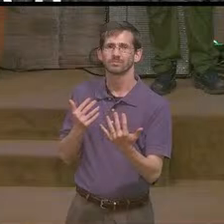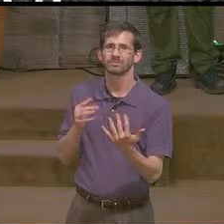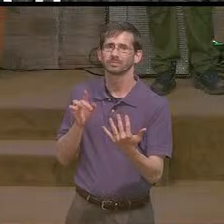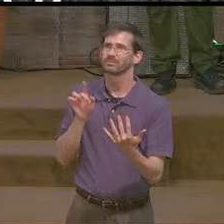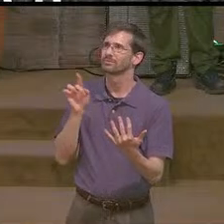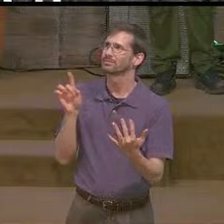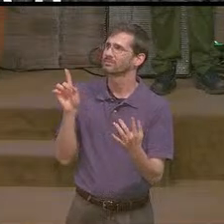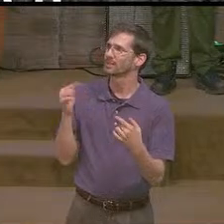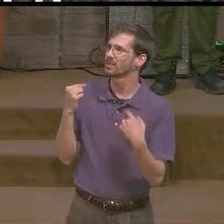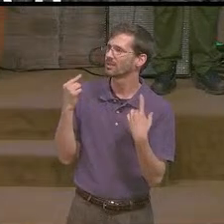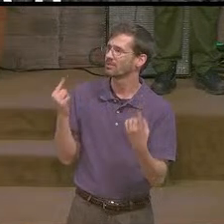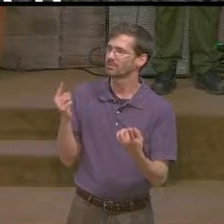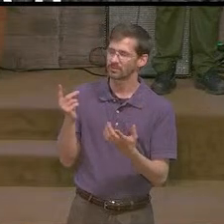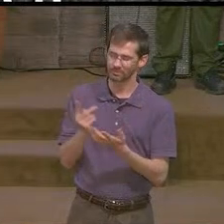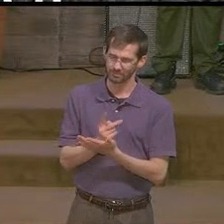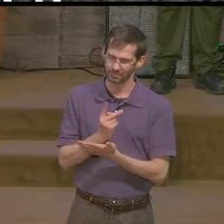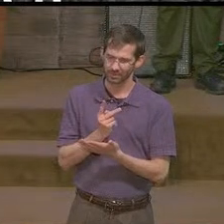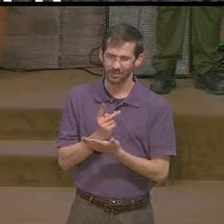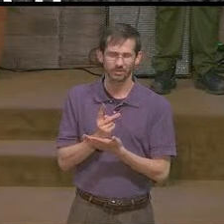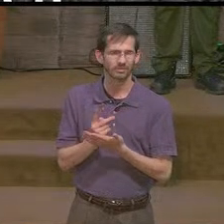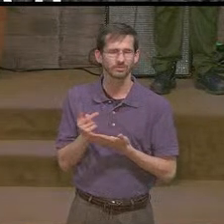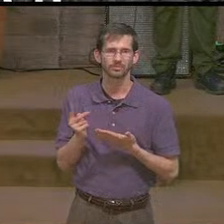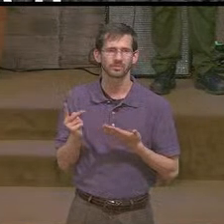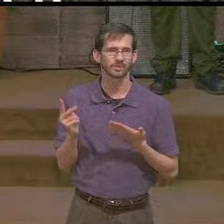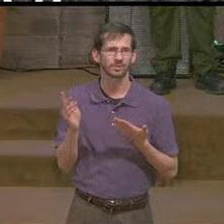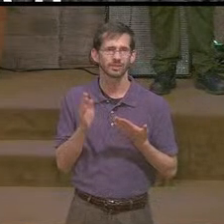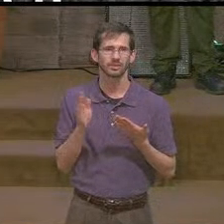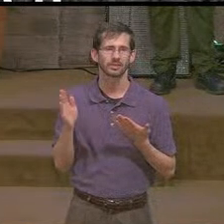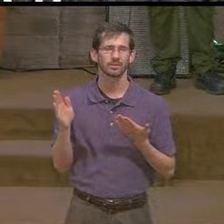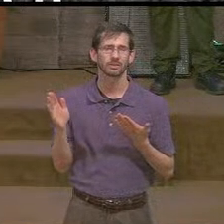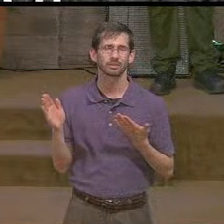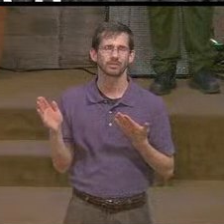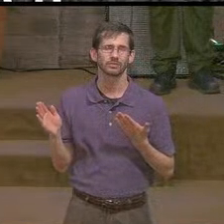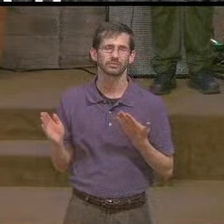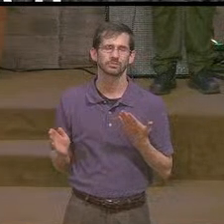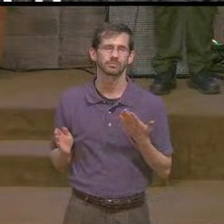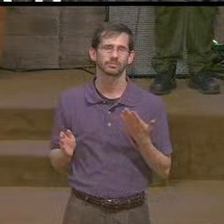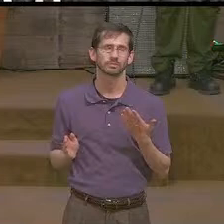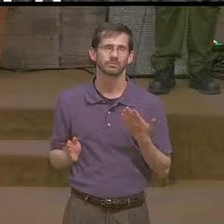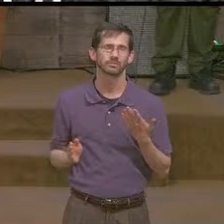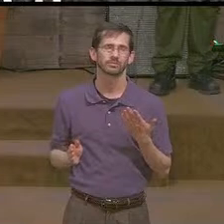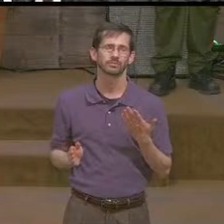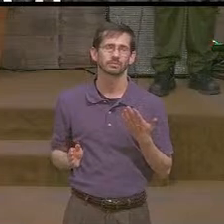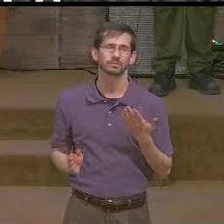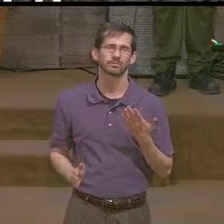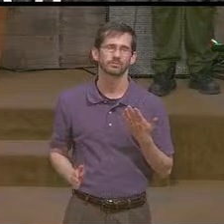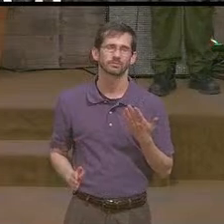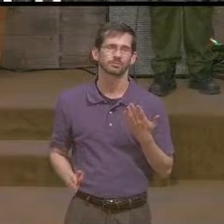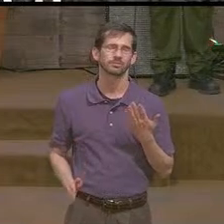but you have never failed me yet.